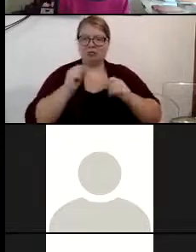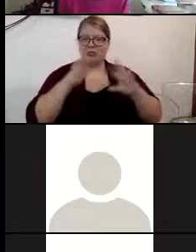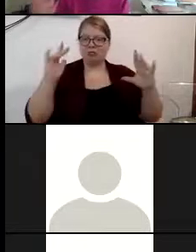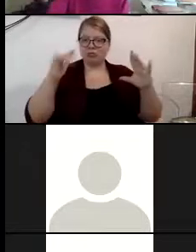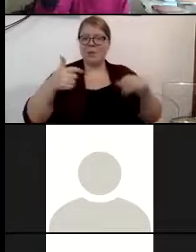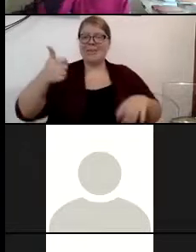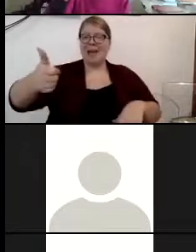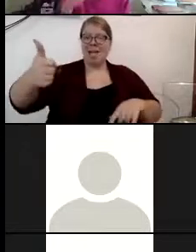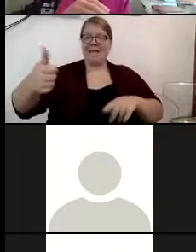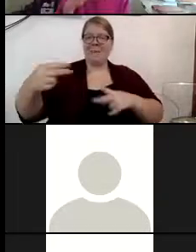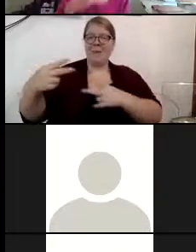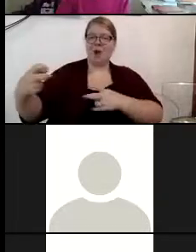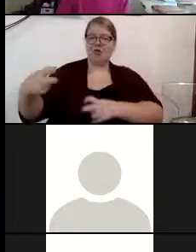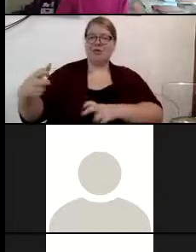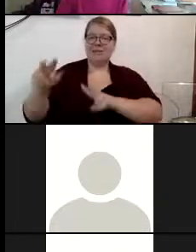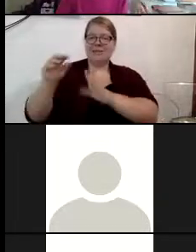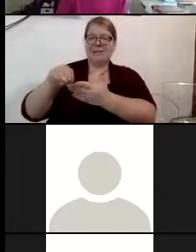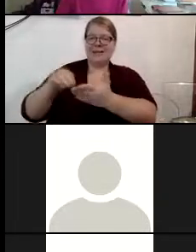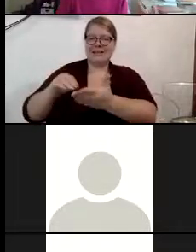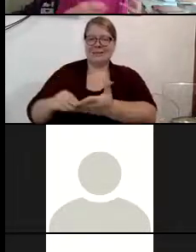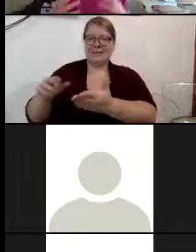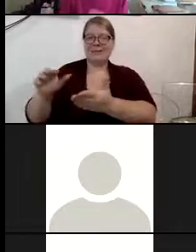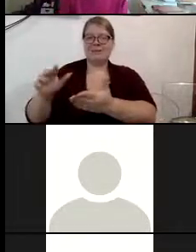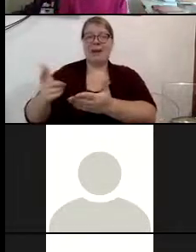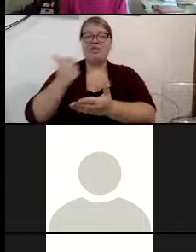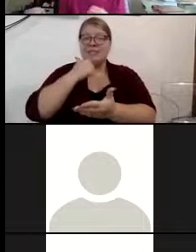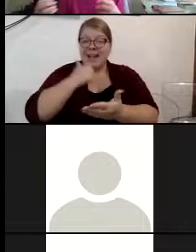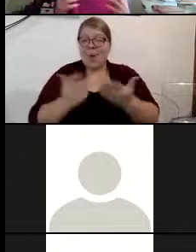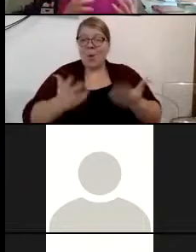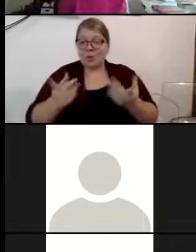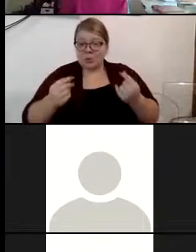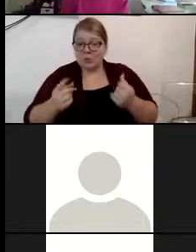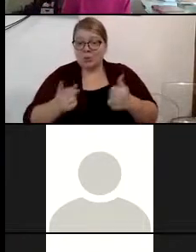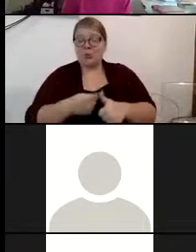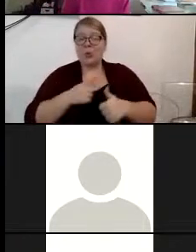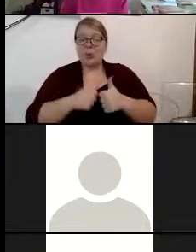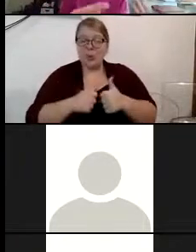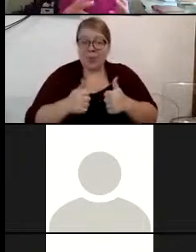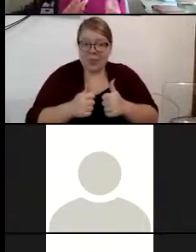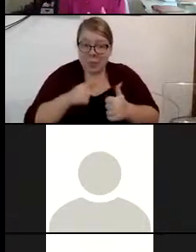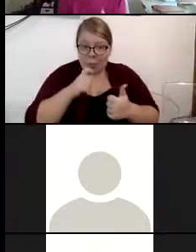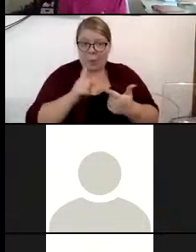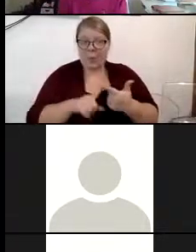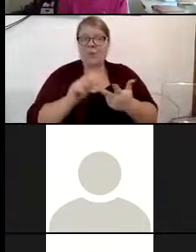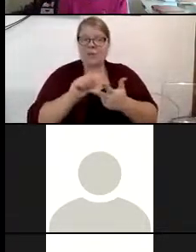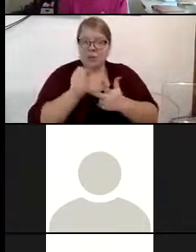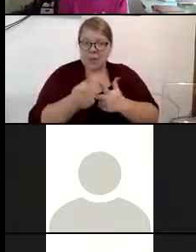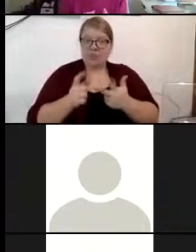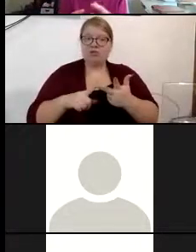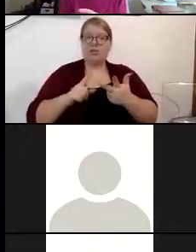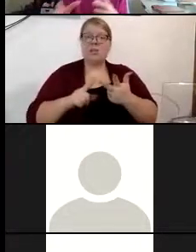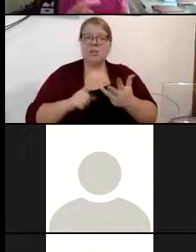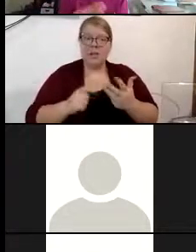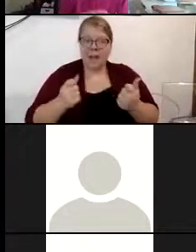assessment. Each day, what did you do? Who did you do it with? What was the situation? How much time did you